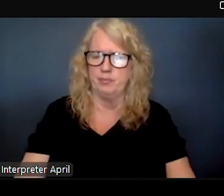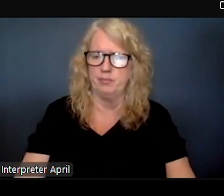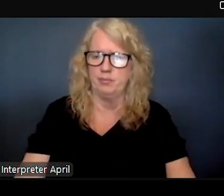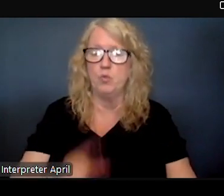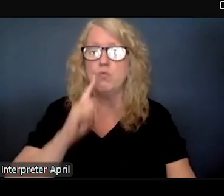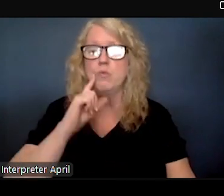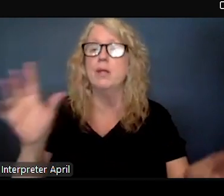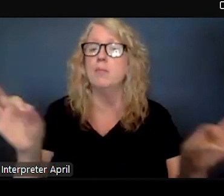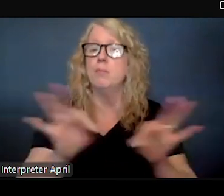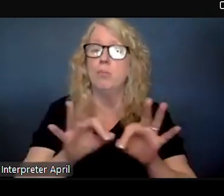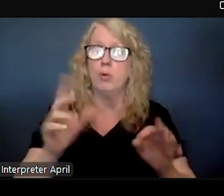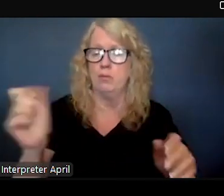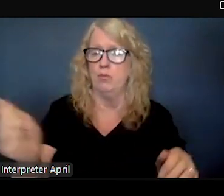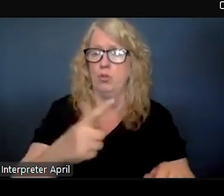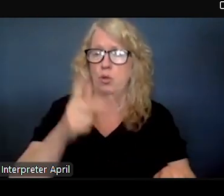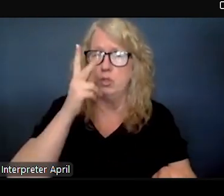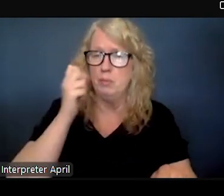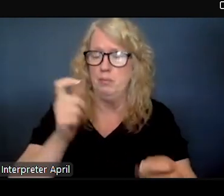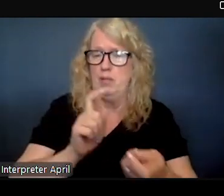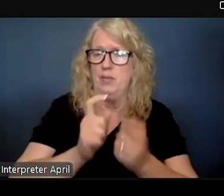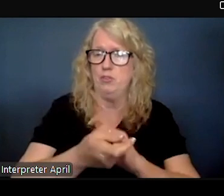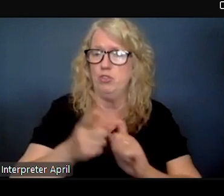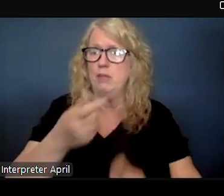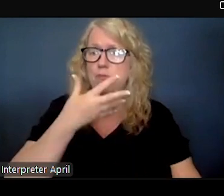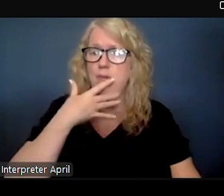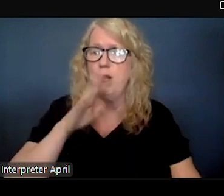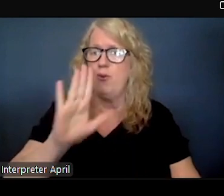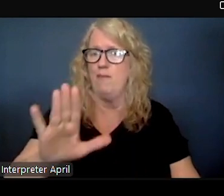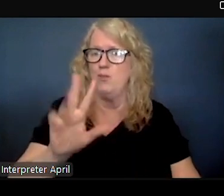important for everybody to hear. You guys changed the colors of your van.